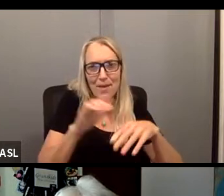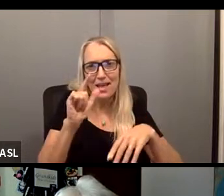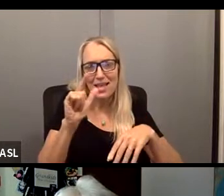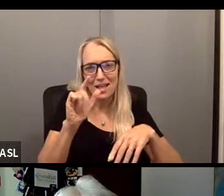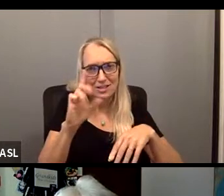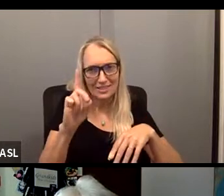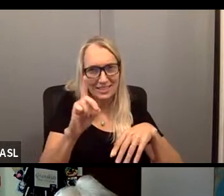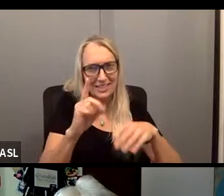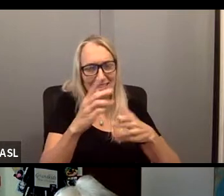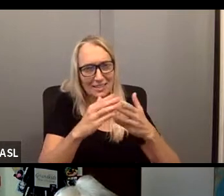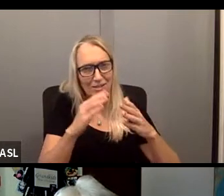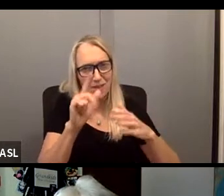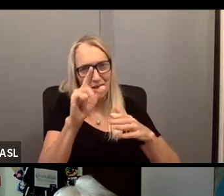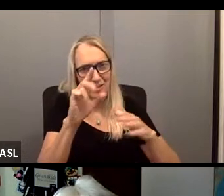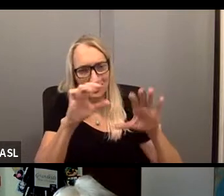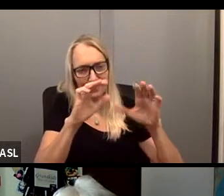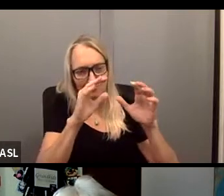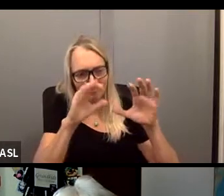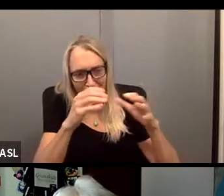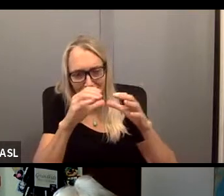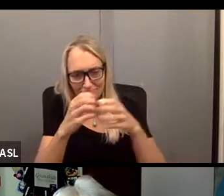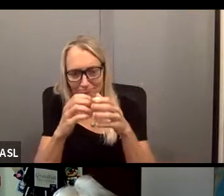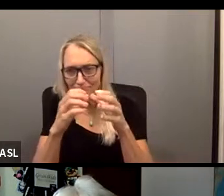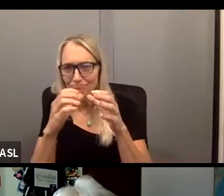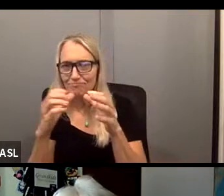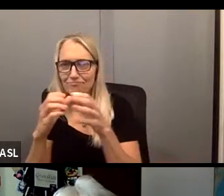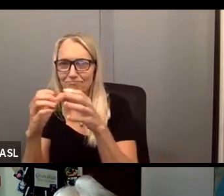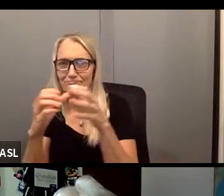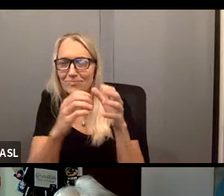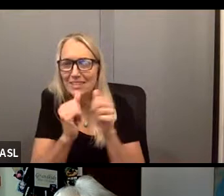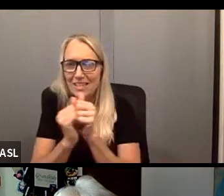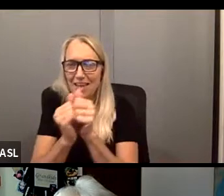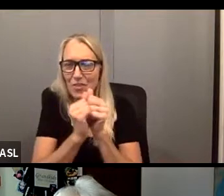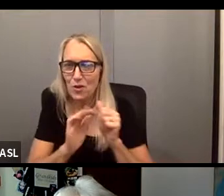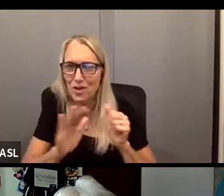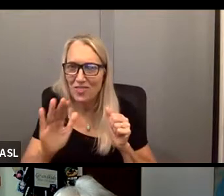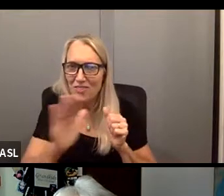LDs together within the county,